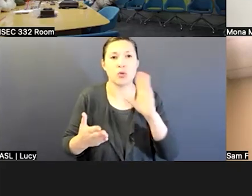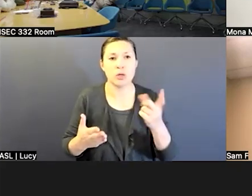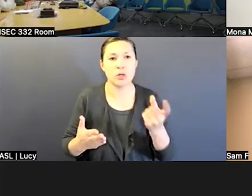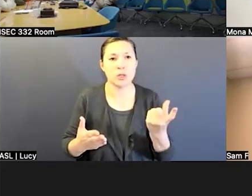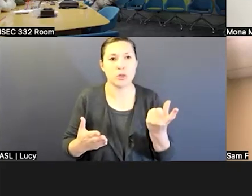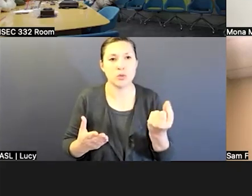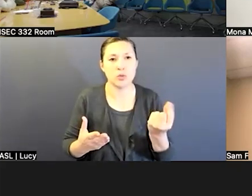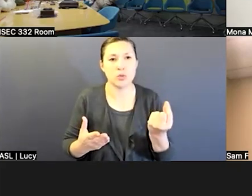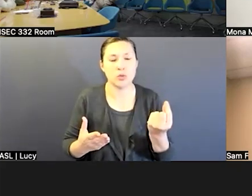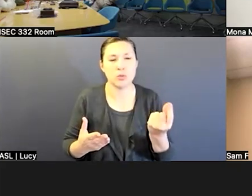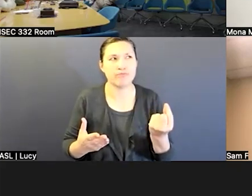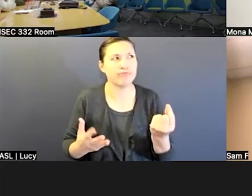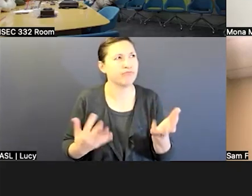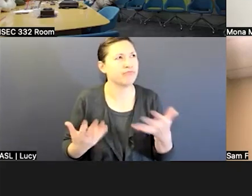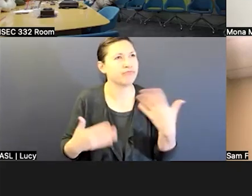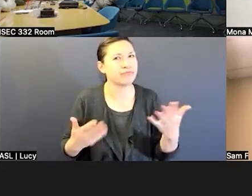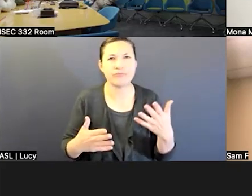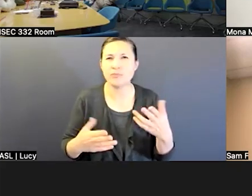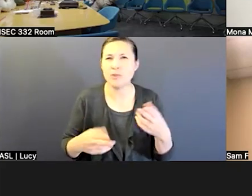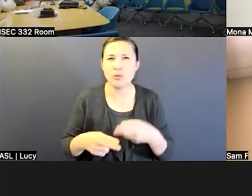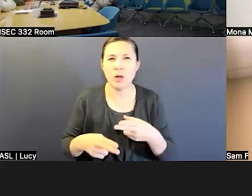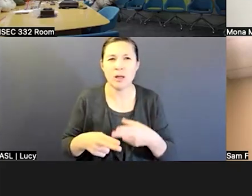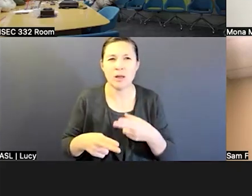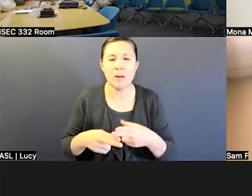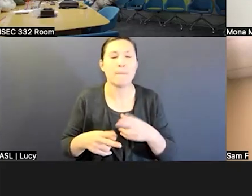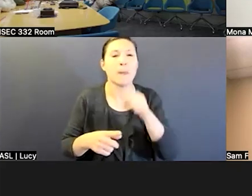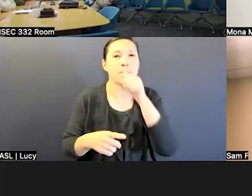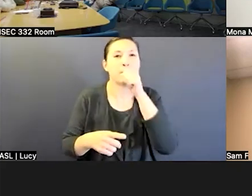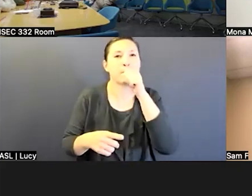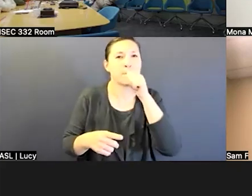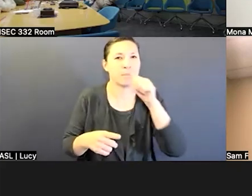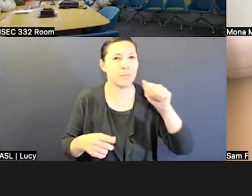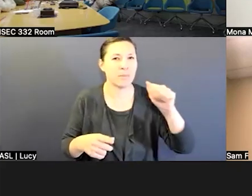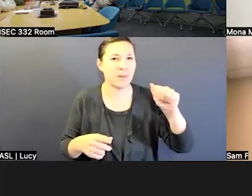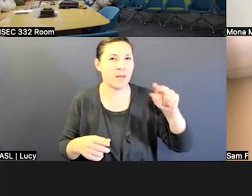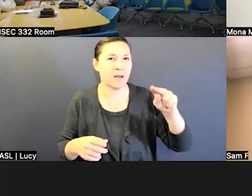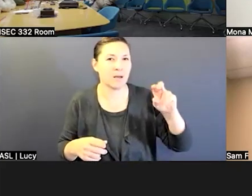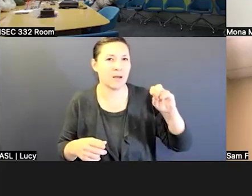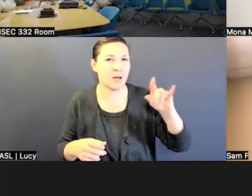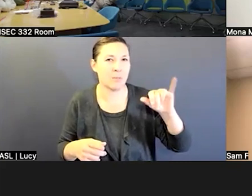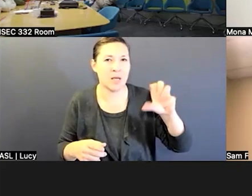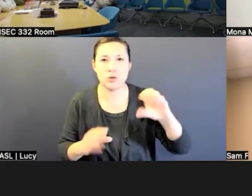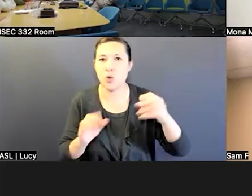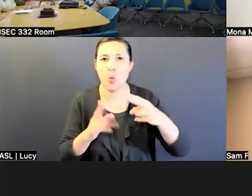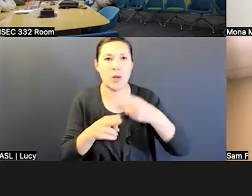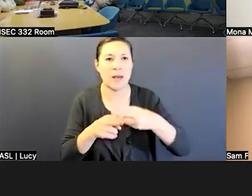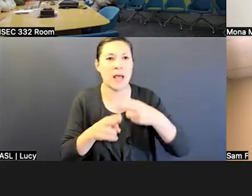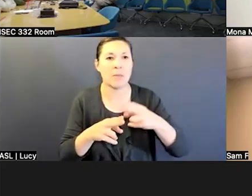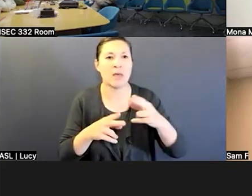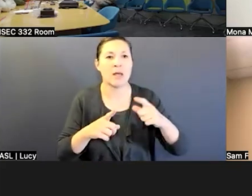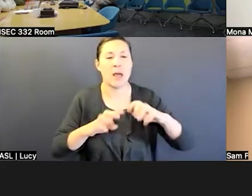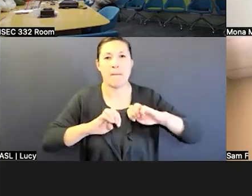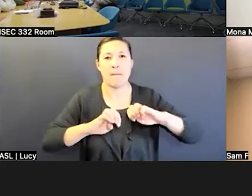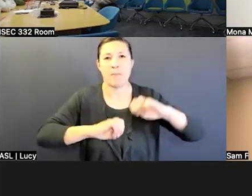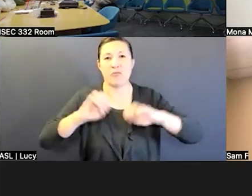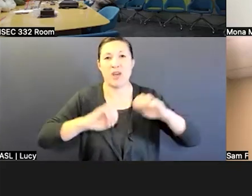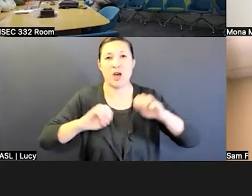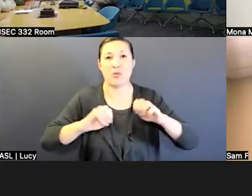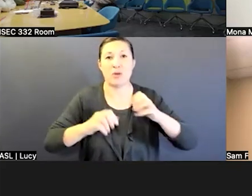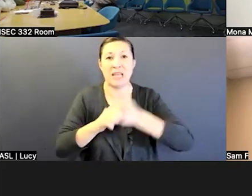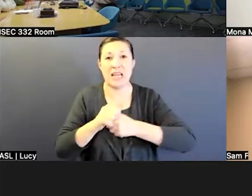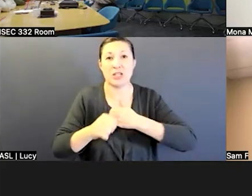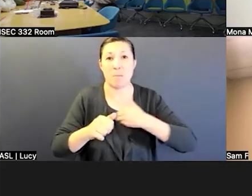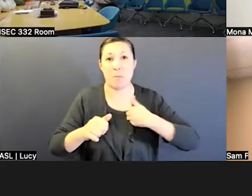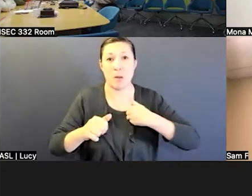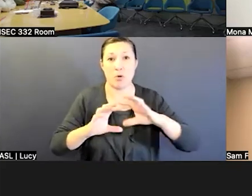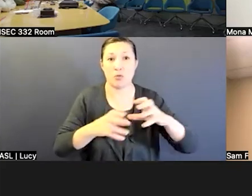what do you call it? Anonymous, that's the word, evaluation of each of their group members after each part